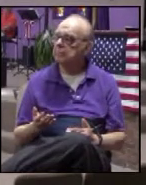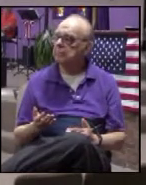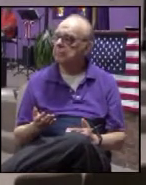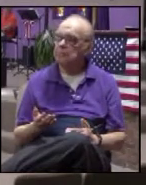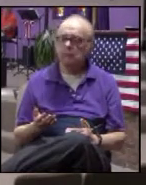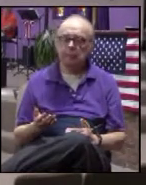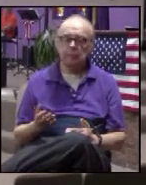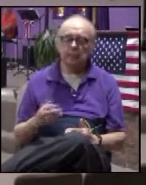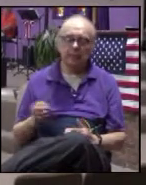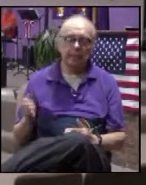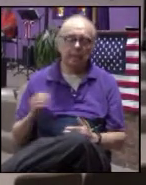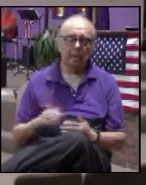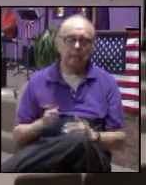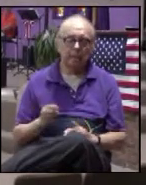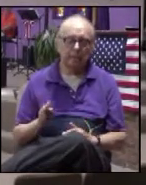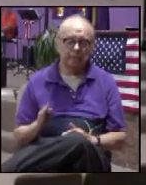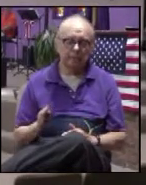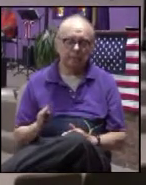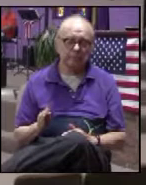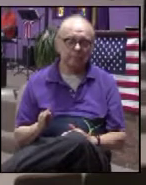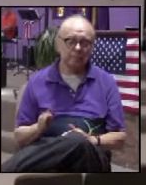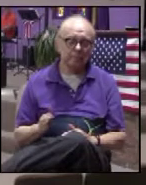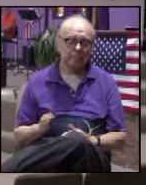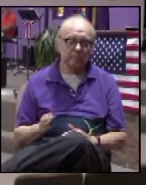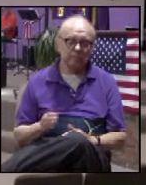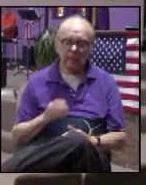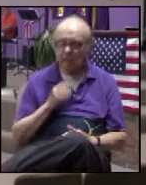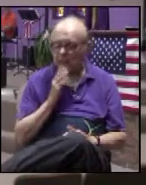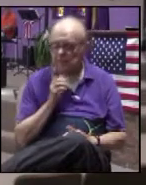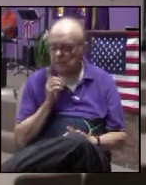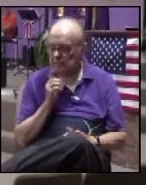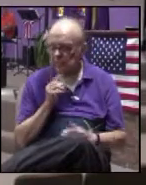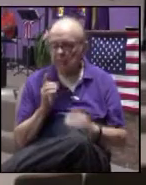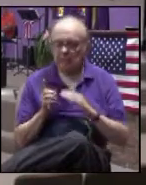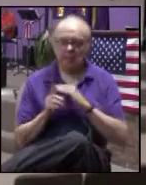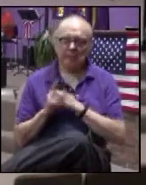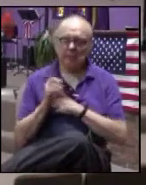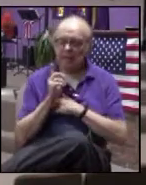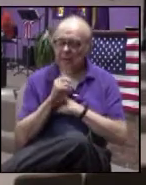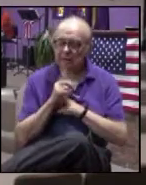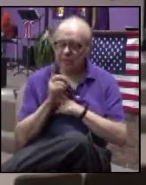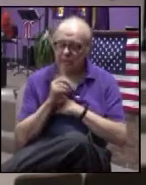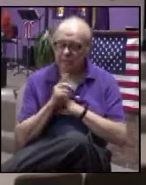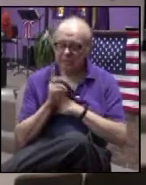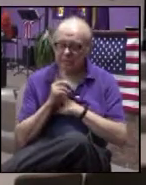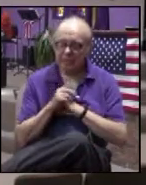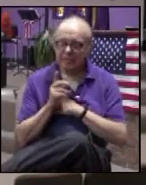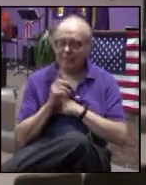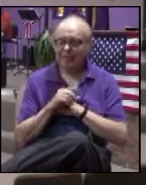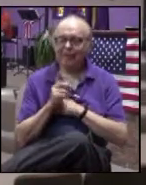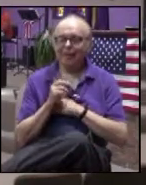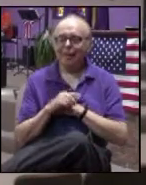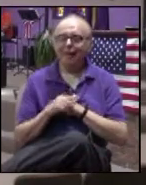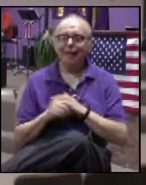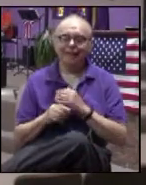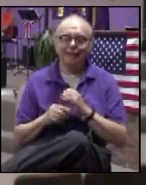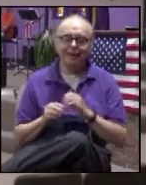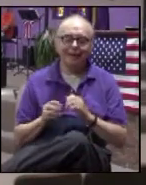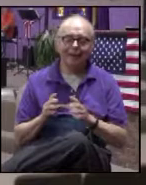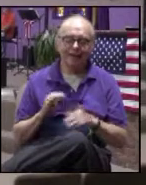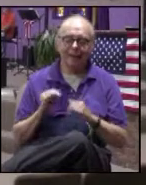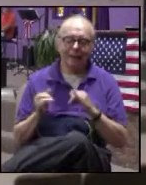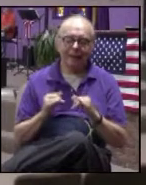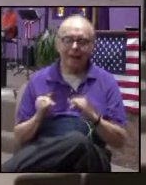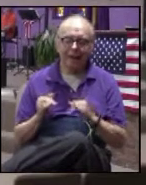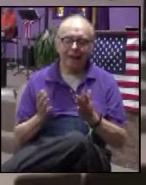You ever taken a new job and maybe, I don't want to say fibbed on their resume, but you did a really good interview. You get in there and you're like, all right, here you go. And you're